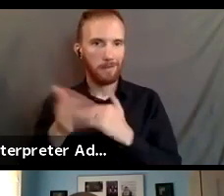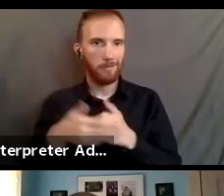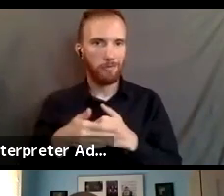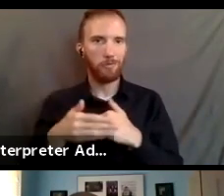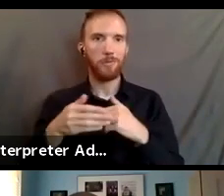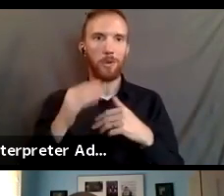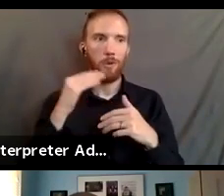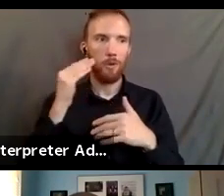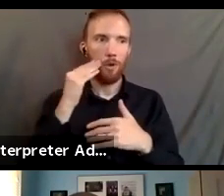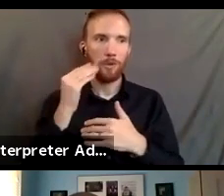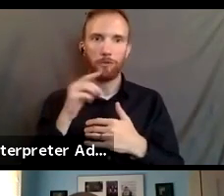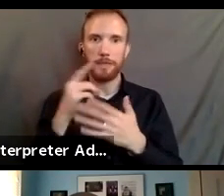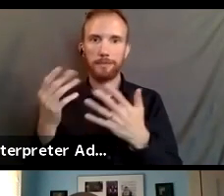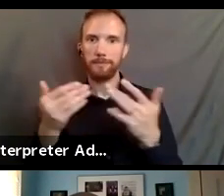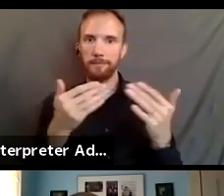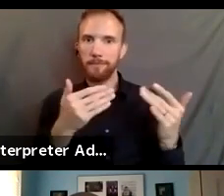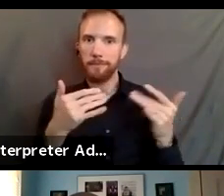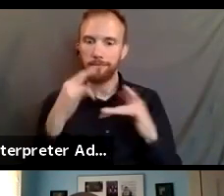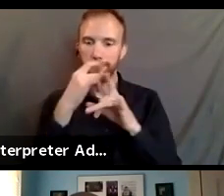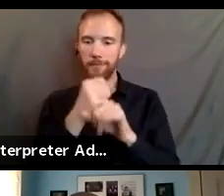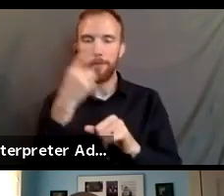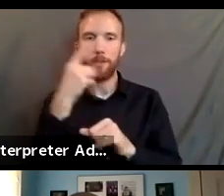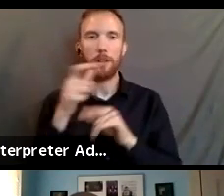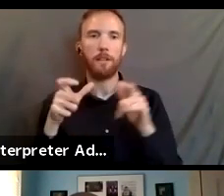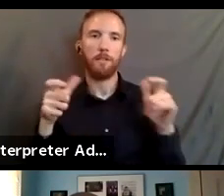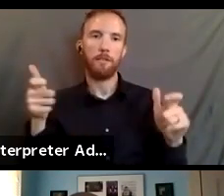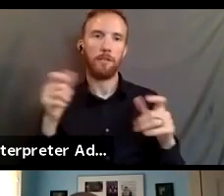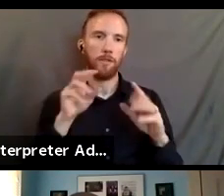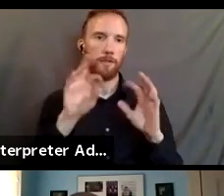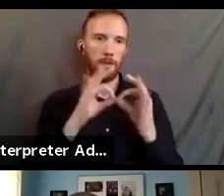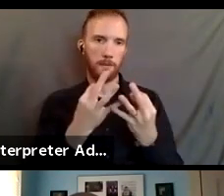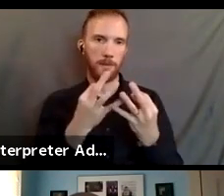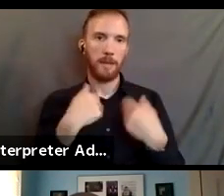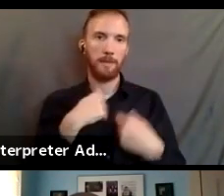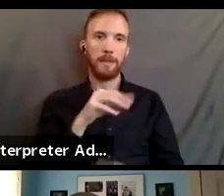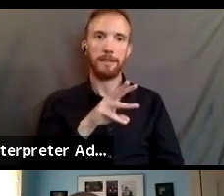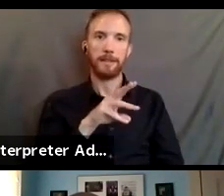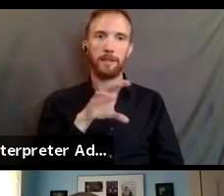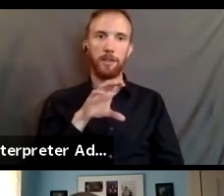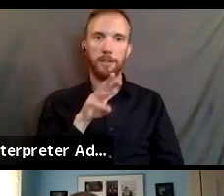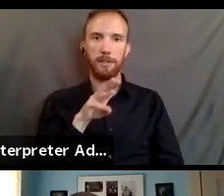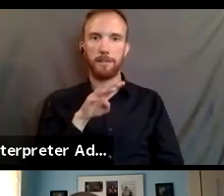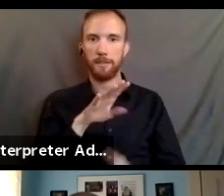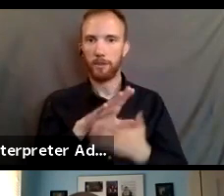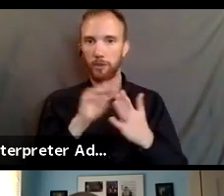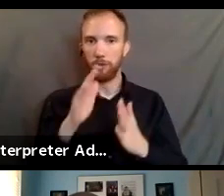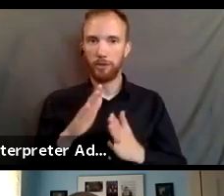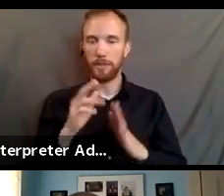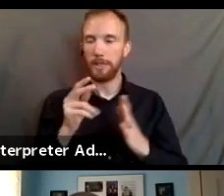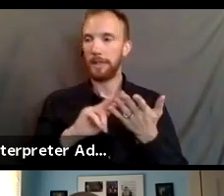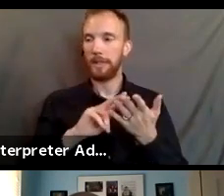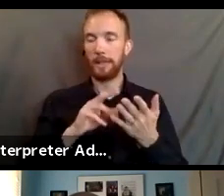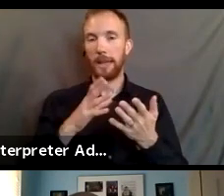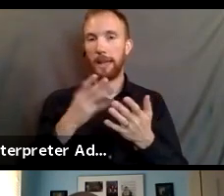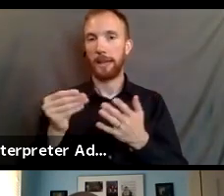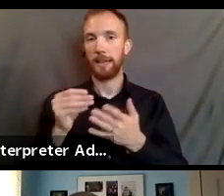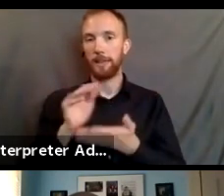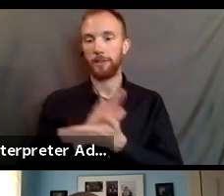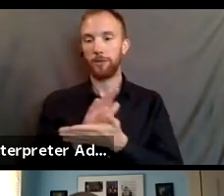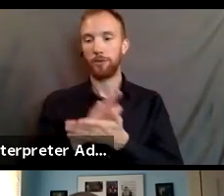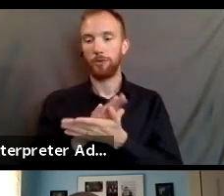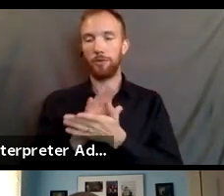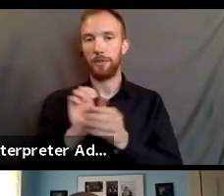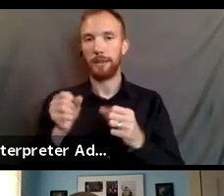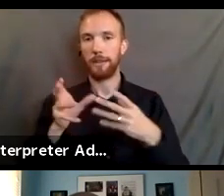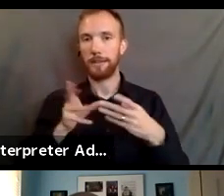come into the area we currently have 664 students and the school's capacity is only 540. i